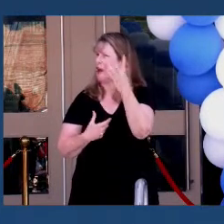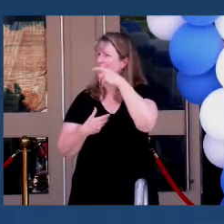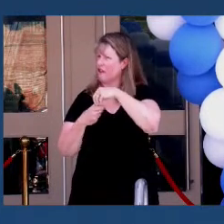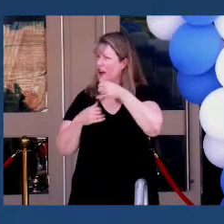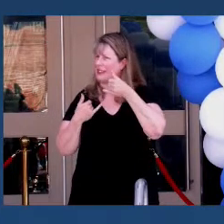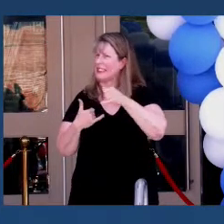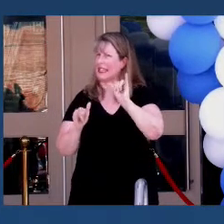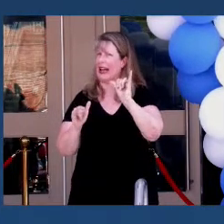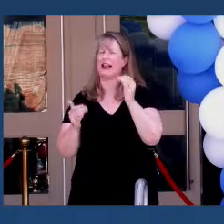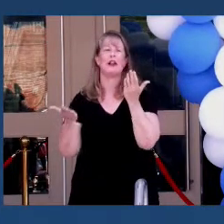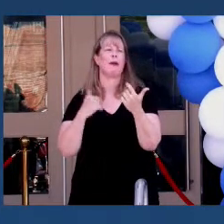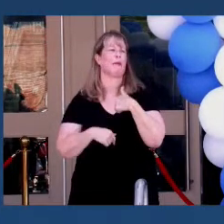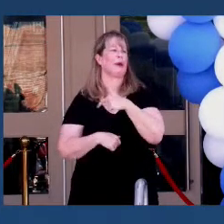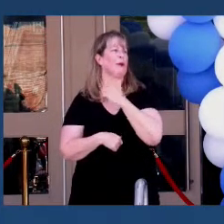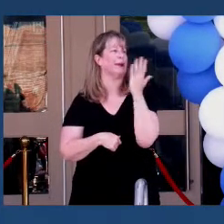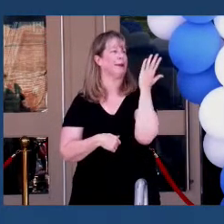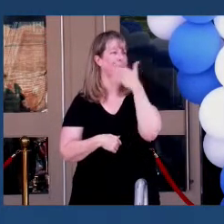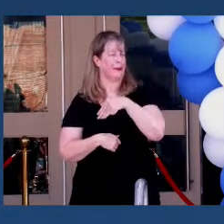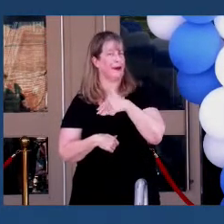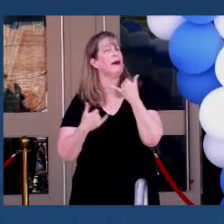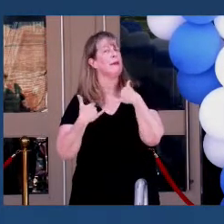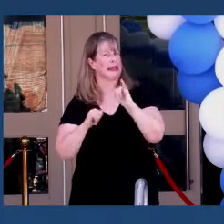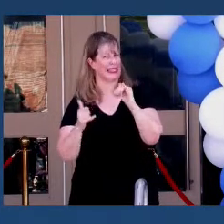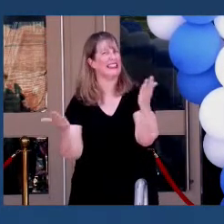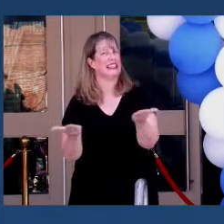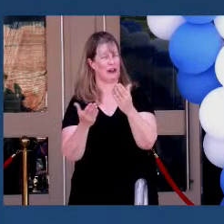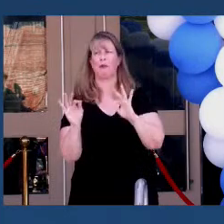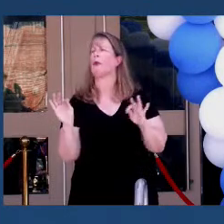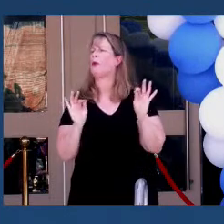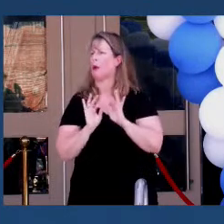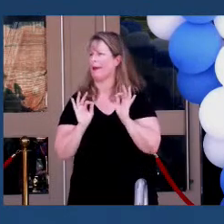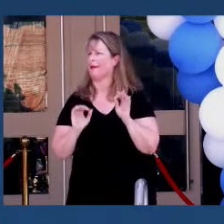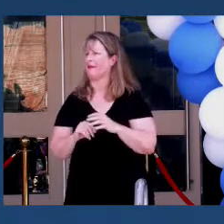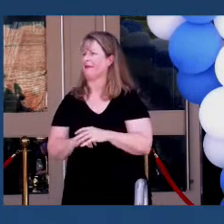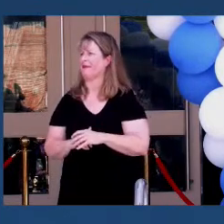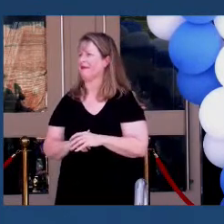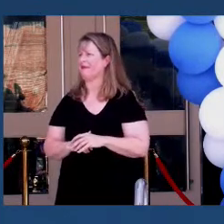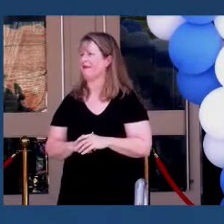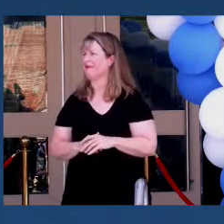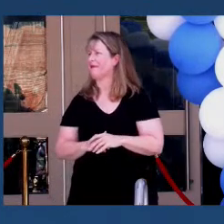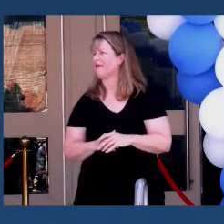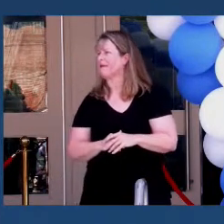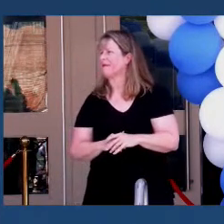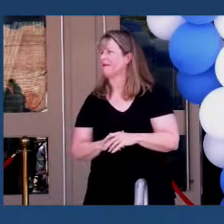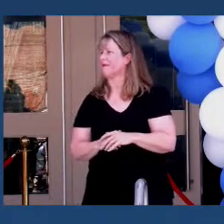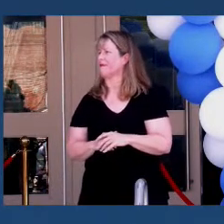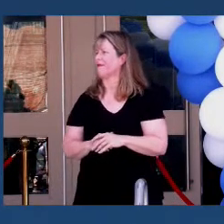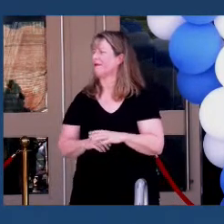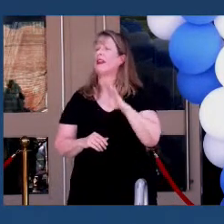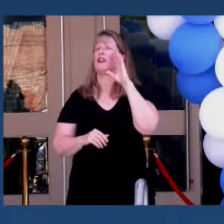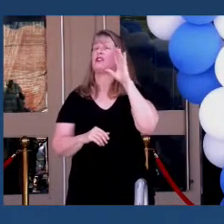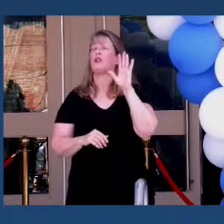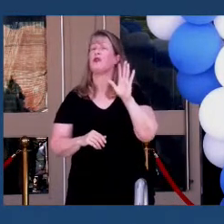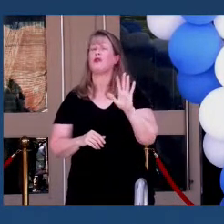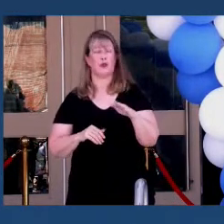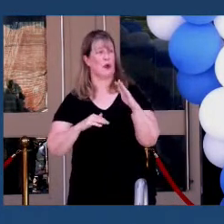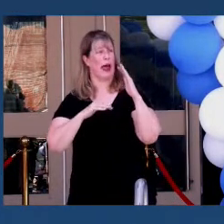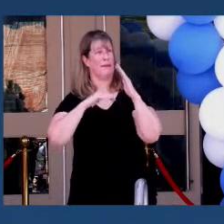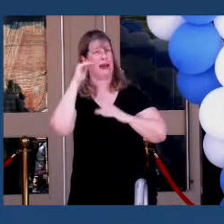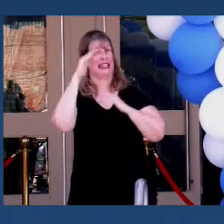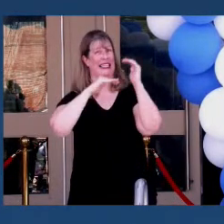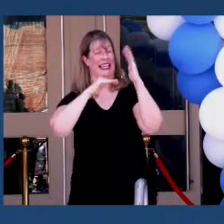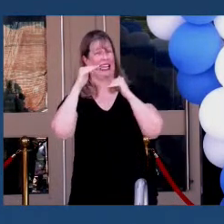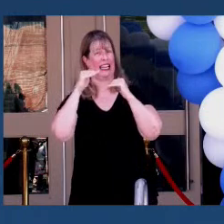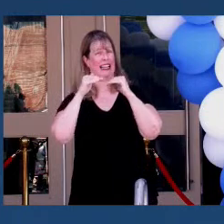that we may not have recognized, but to be here. And just know that a legacy or building is not just